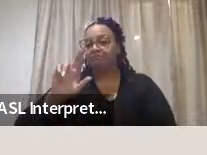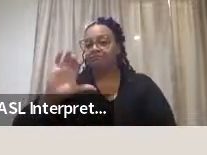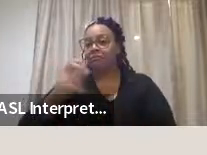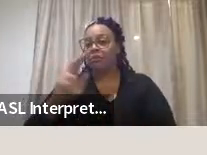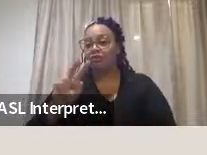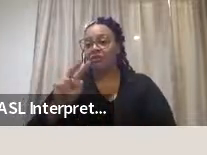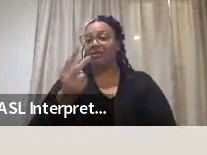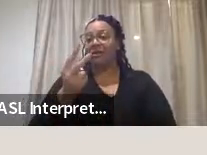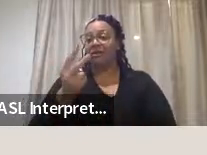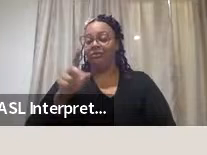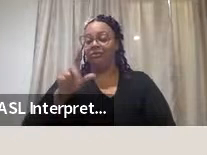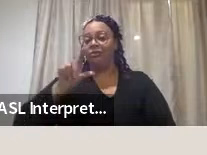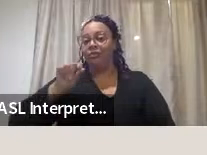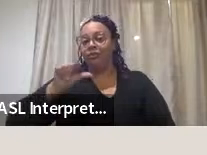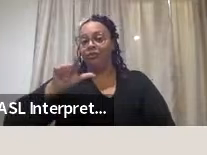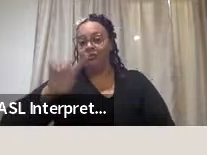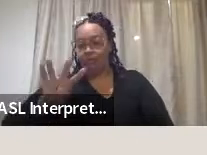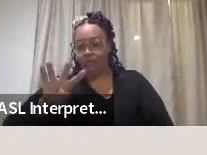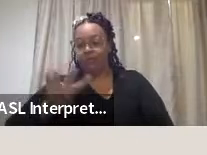2024.